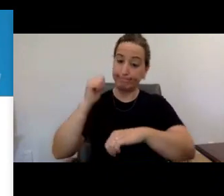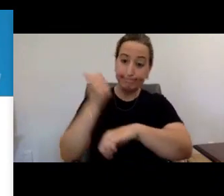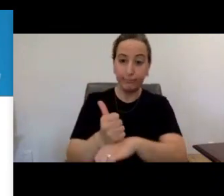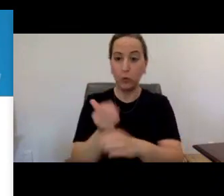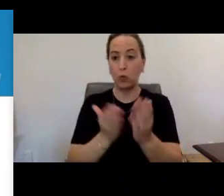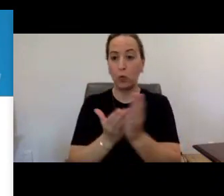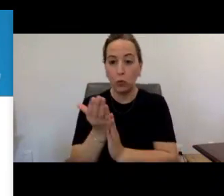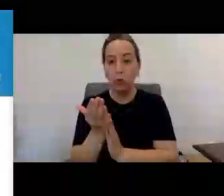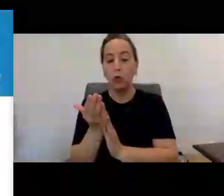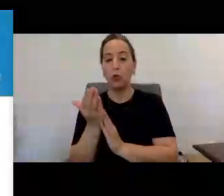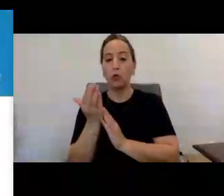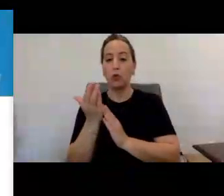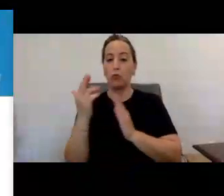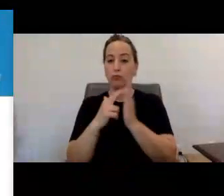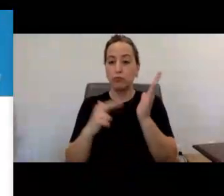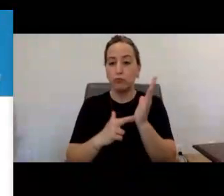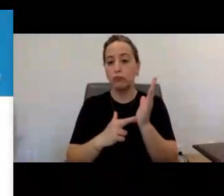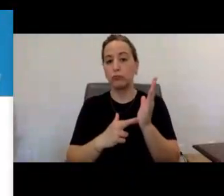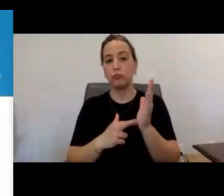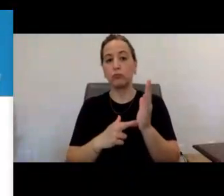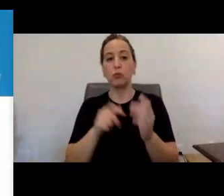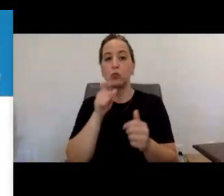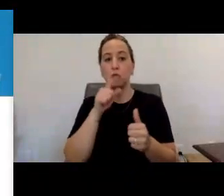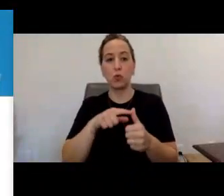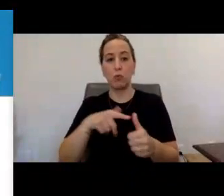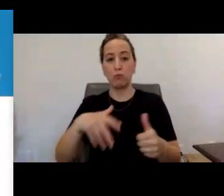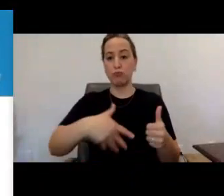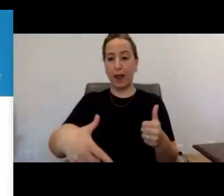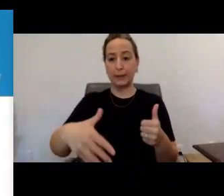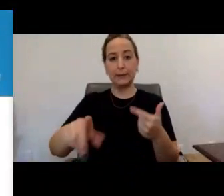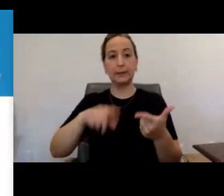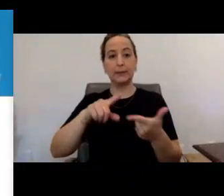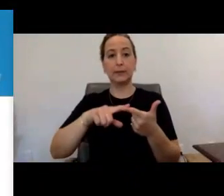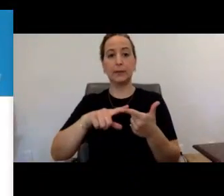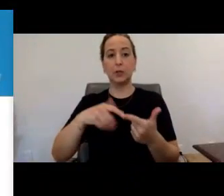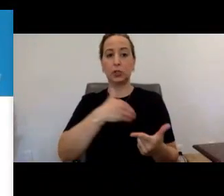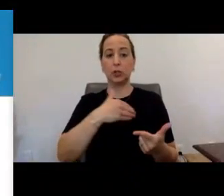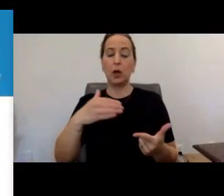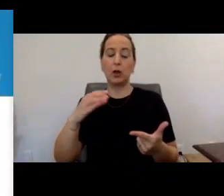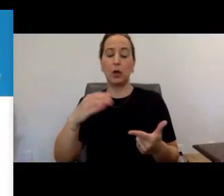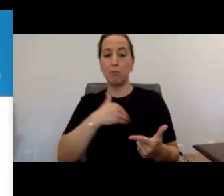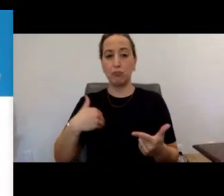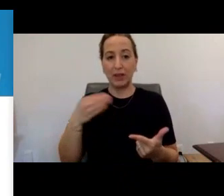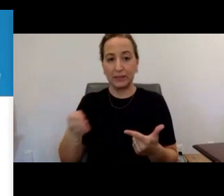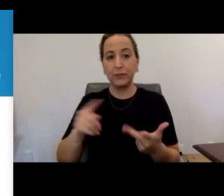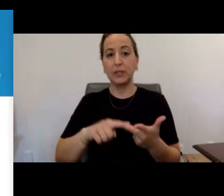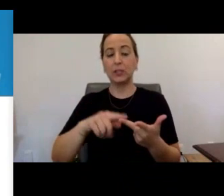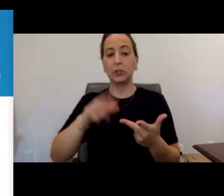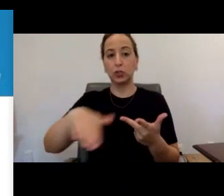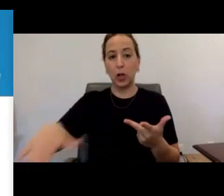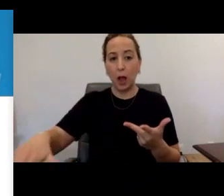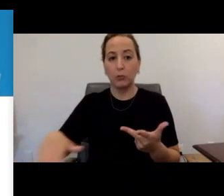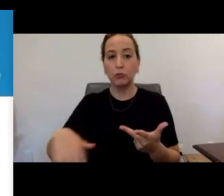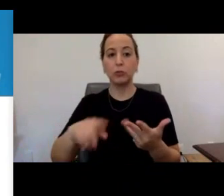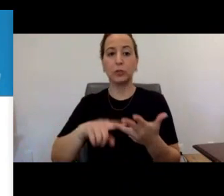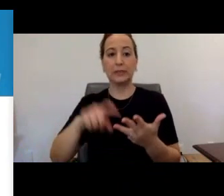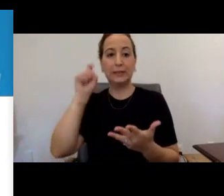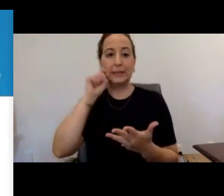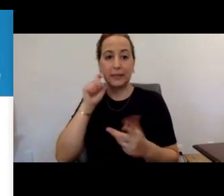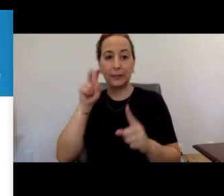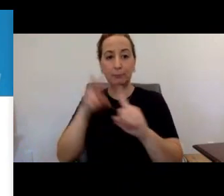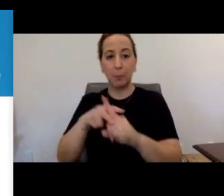regulations includes pregnancy status, childbirth status, breastfeeding status, sex assigned at birth, gender identity